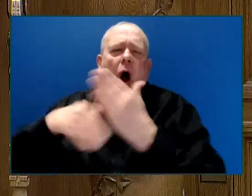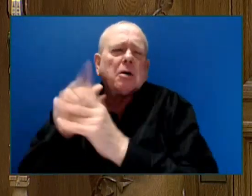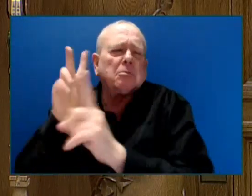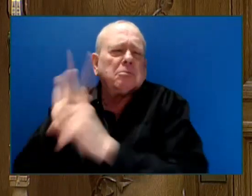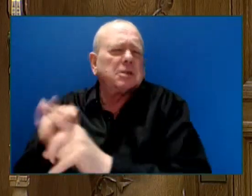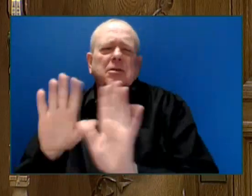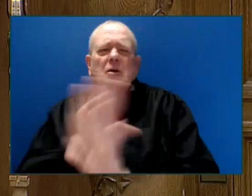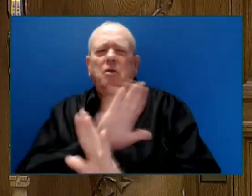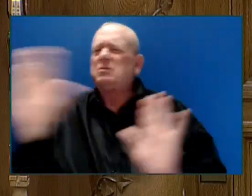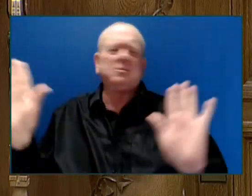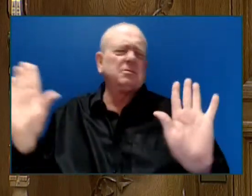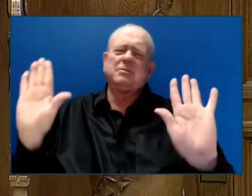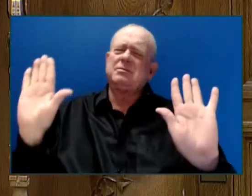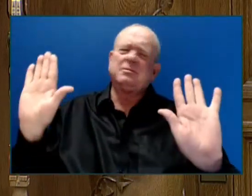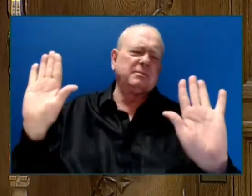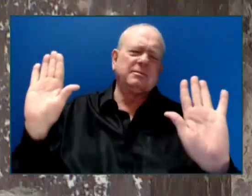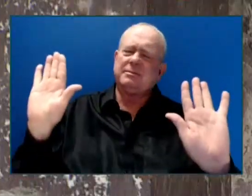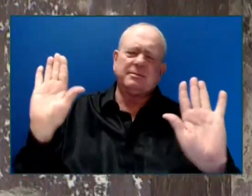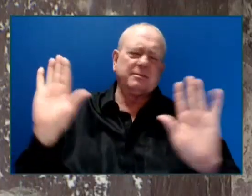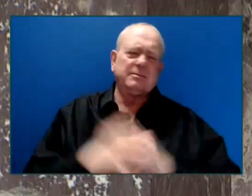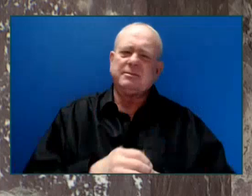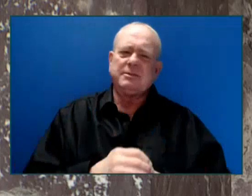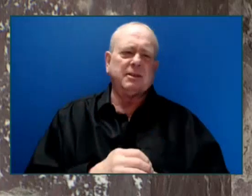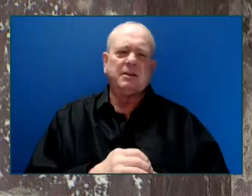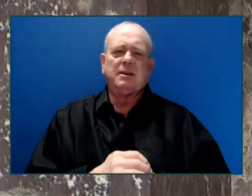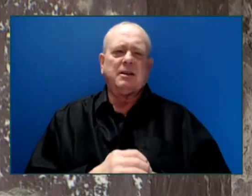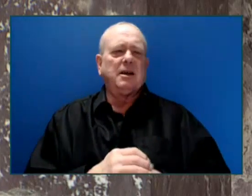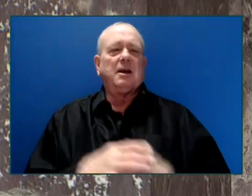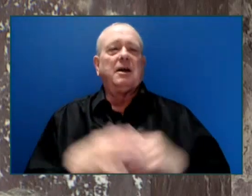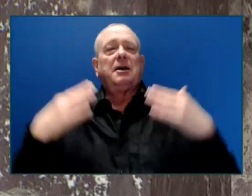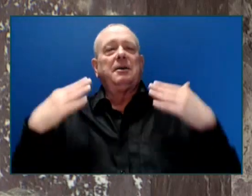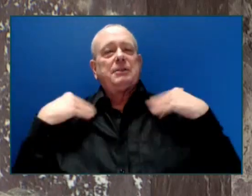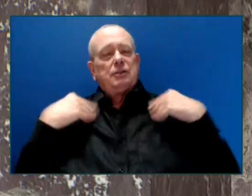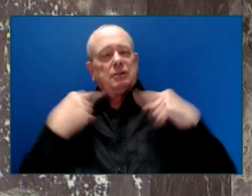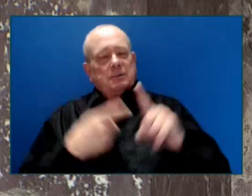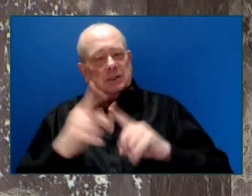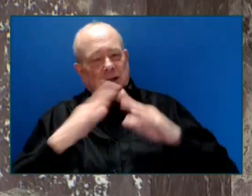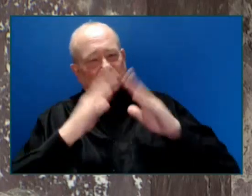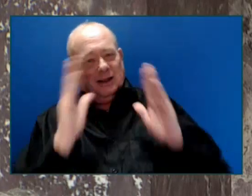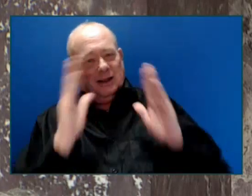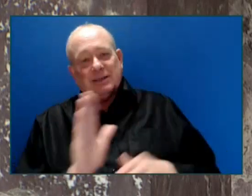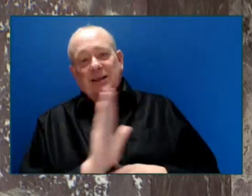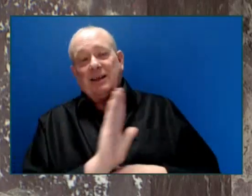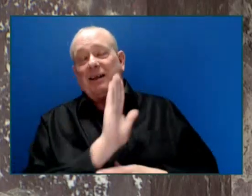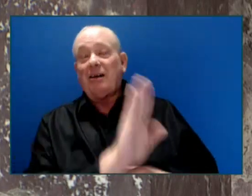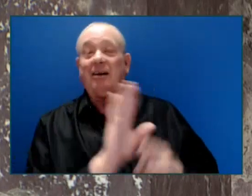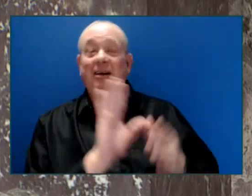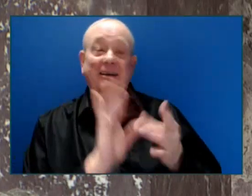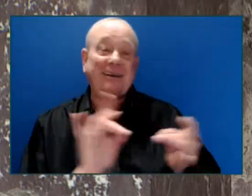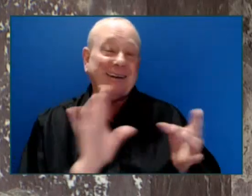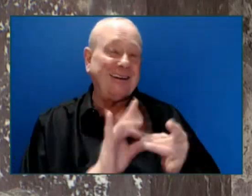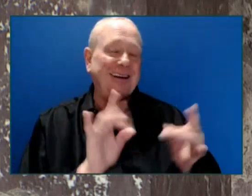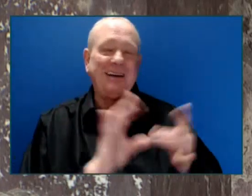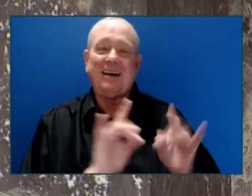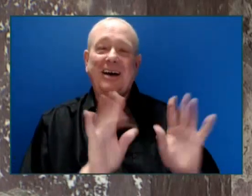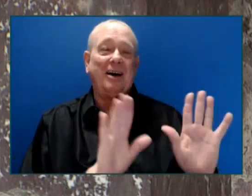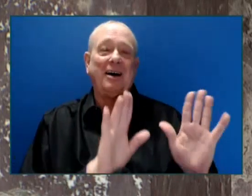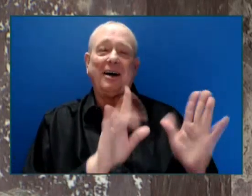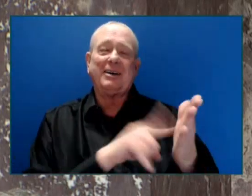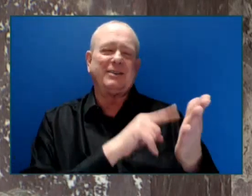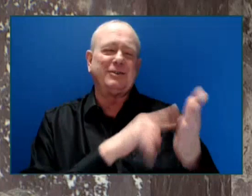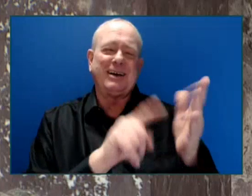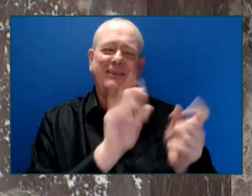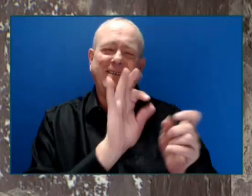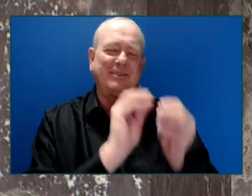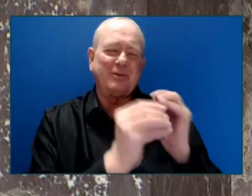Minister of Housing. Thank you, Honourable Speaker, and I have to correct the member. We are not eliminating single-family homes. Single-family homes